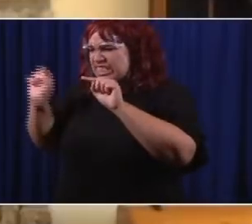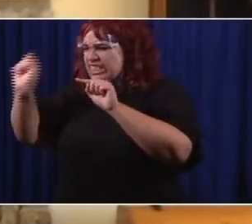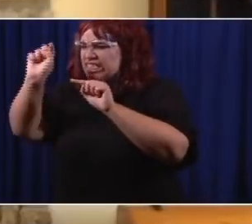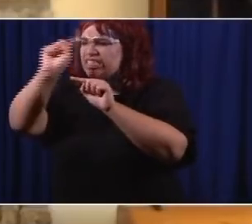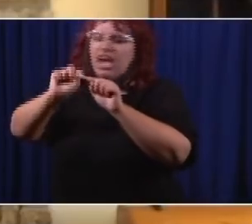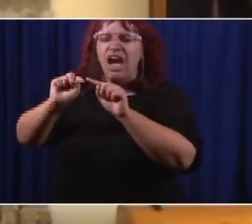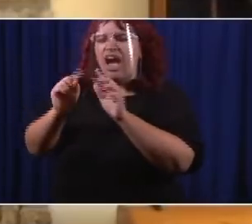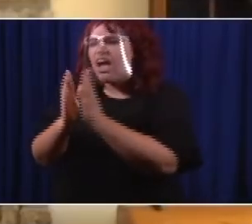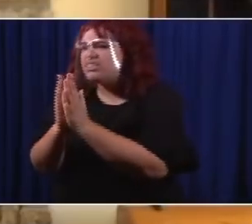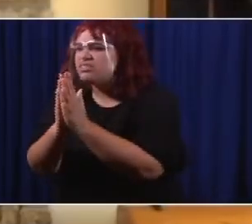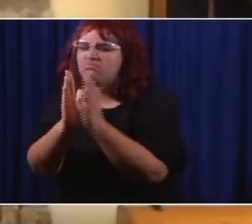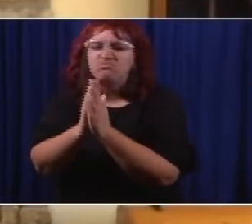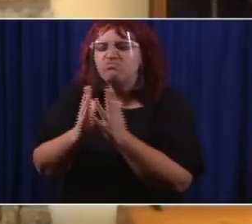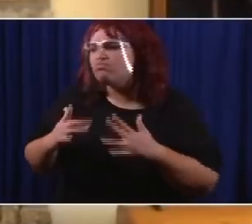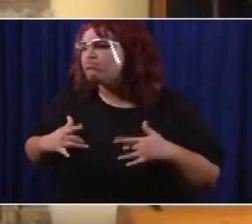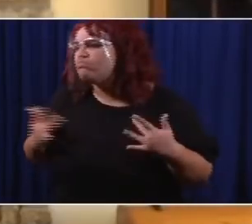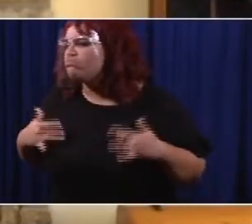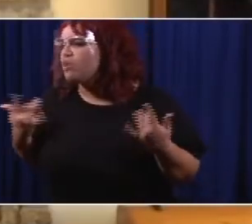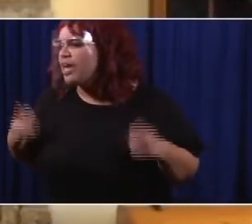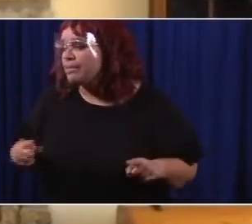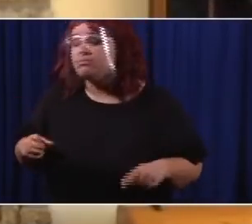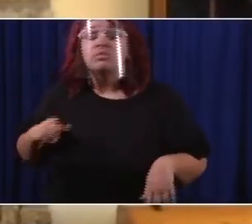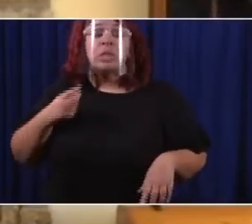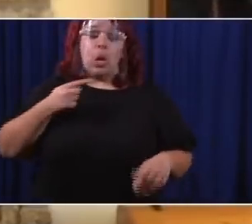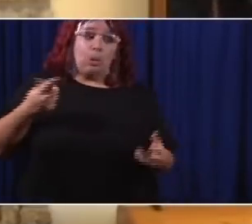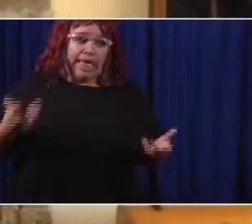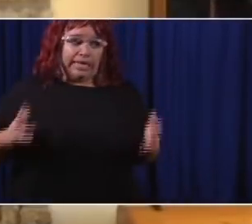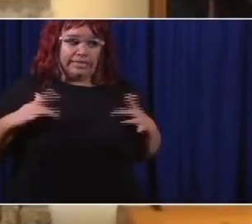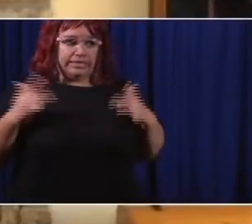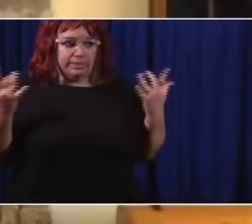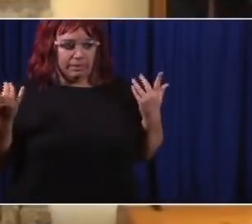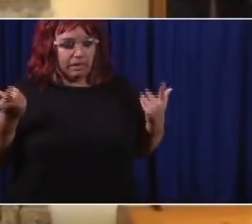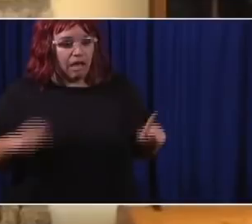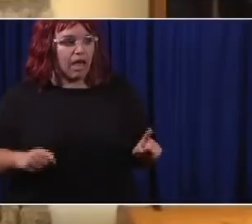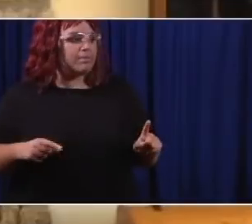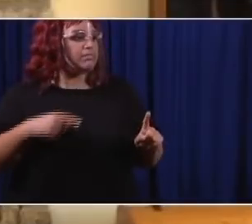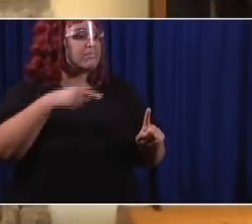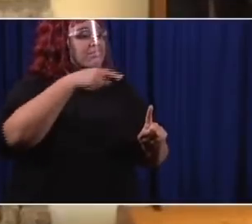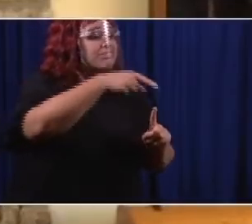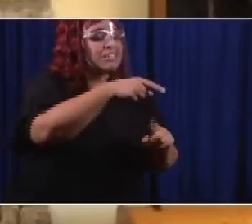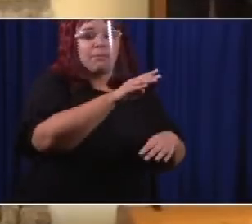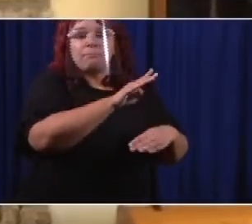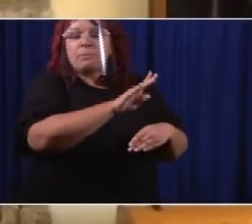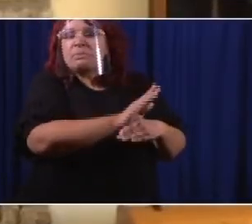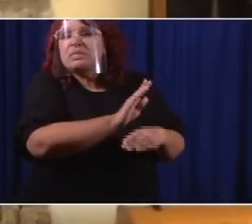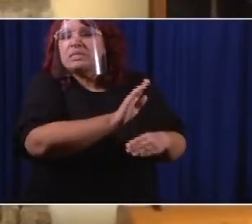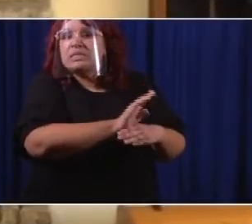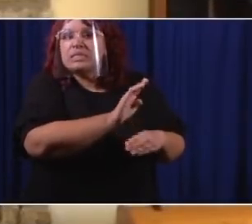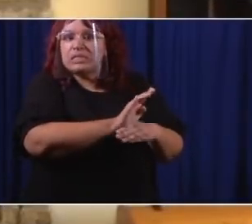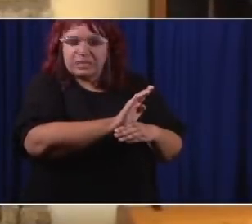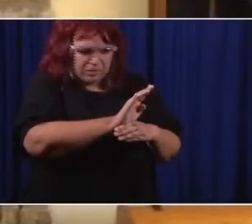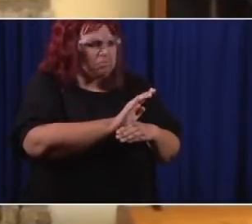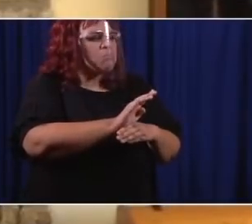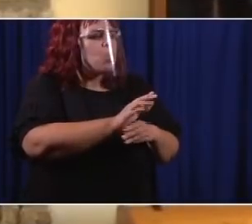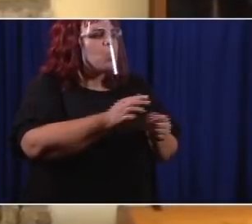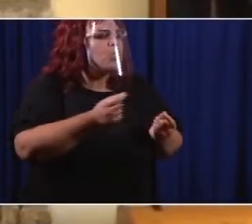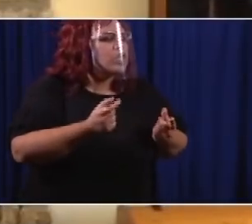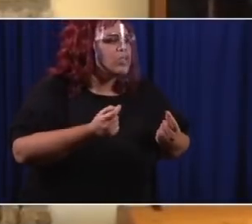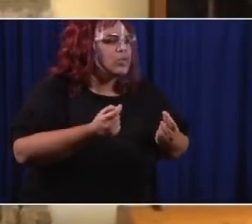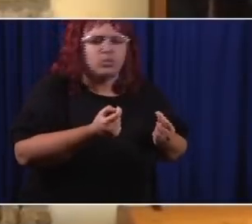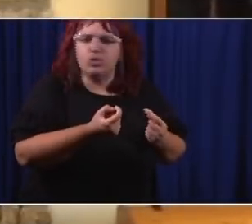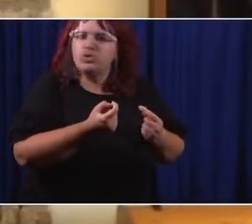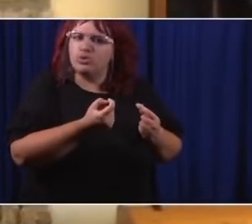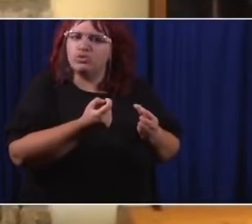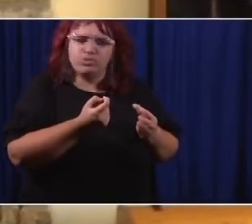mask noncompliance, they typically send someone out to check on how the business is enforcing the mandate. There are essentially no repercussions